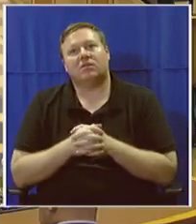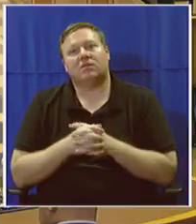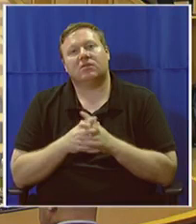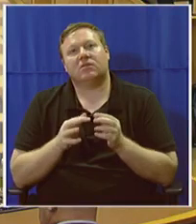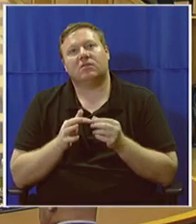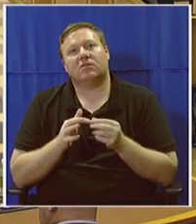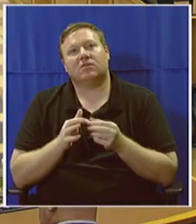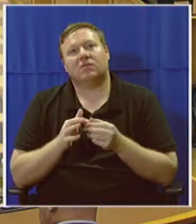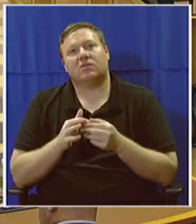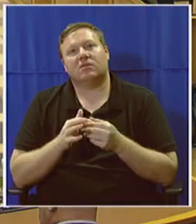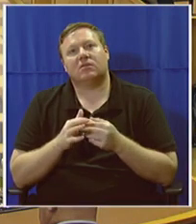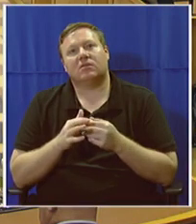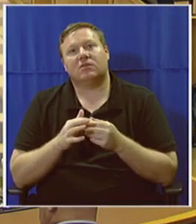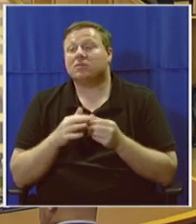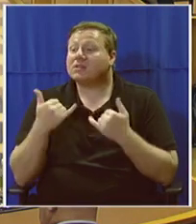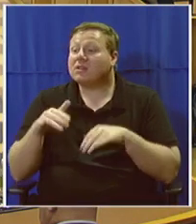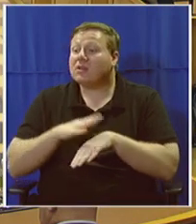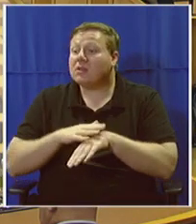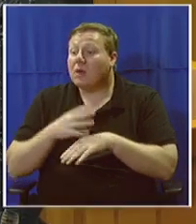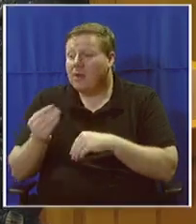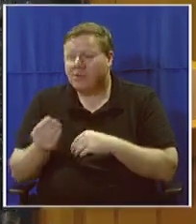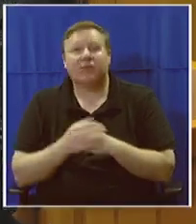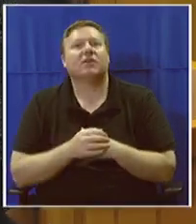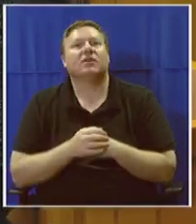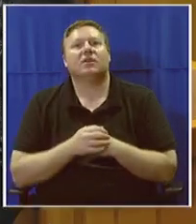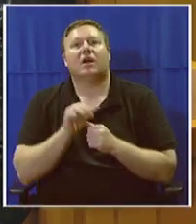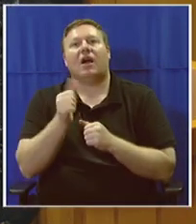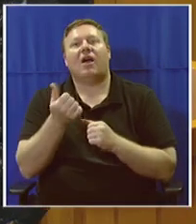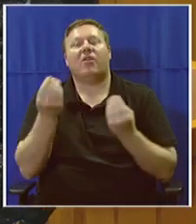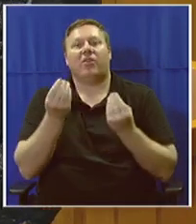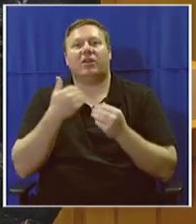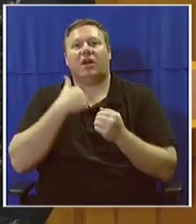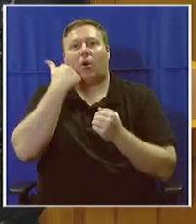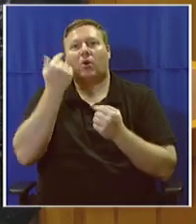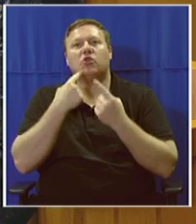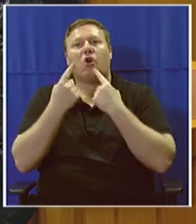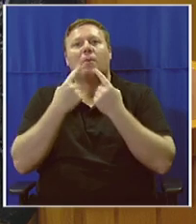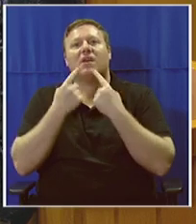You still have time, Mama. Yes. Okay, the other thing I want to just comment on,